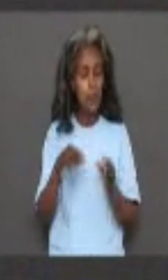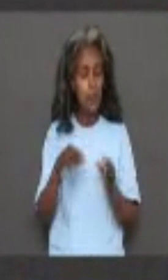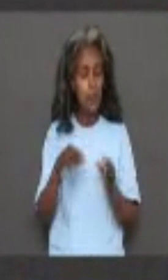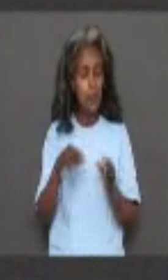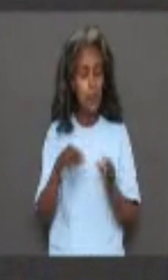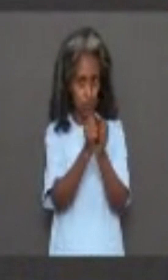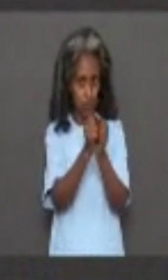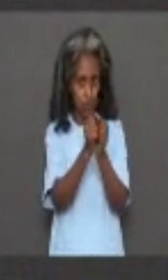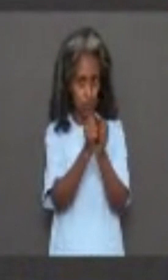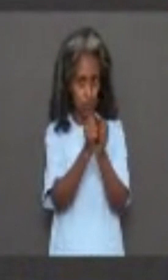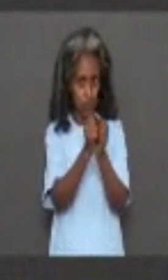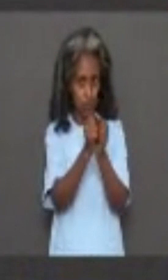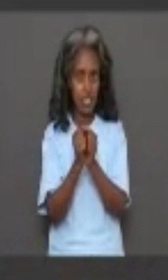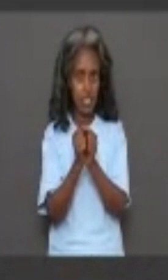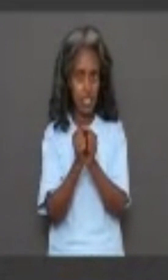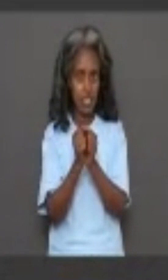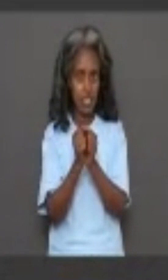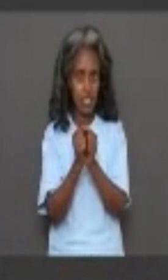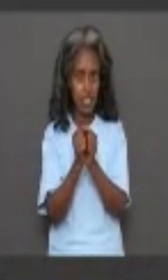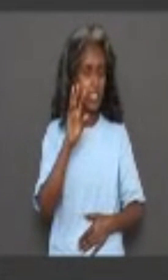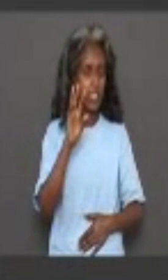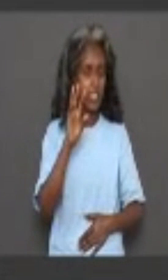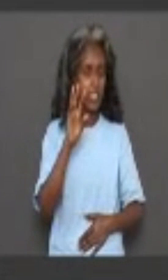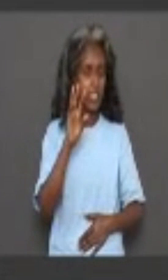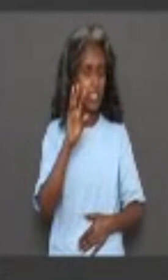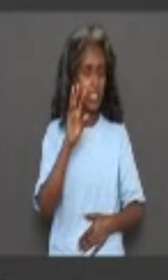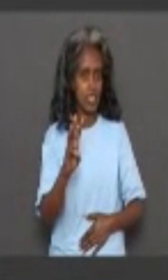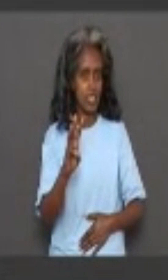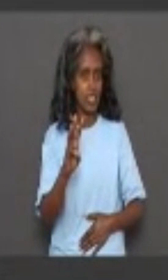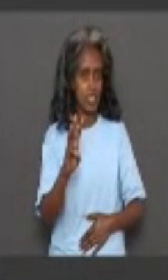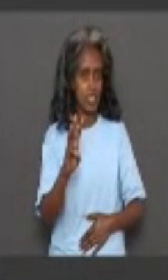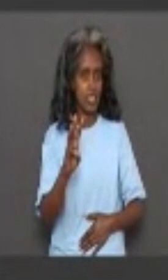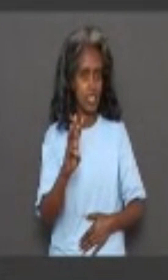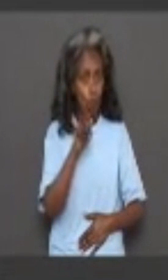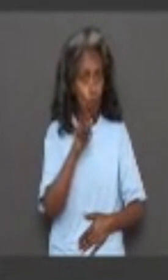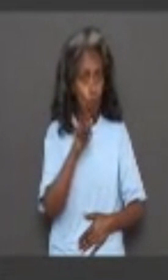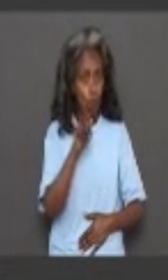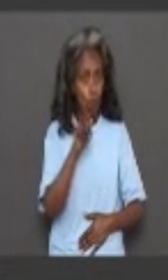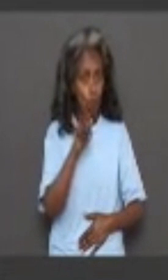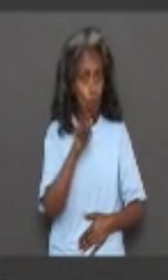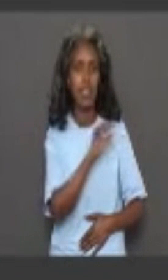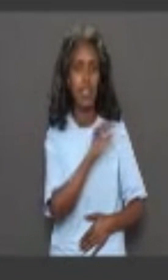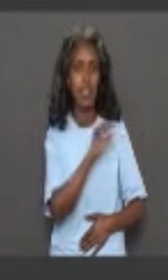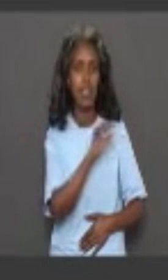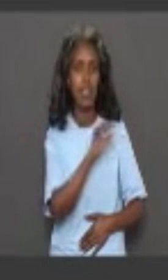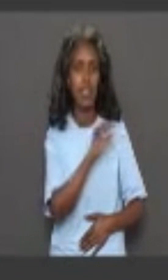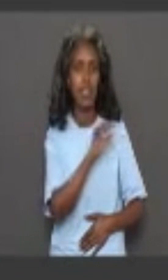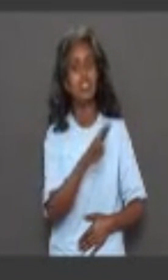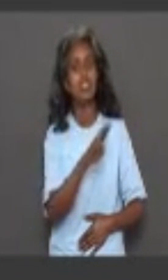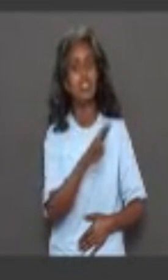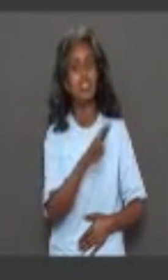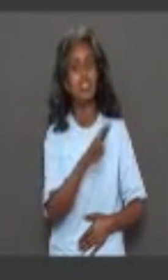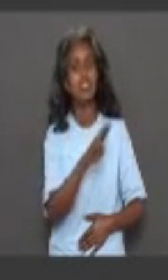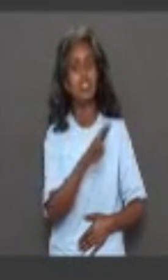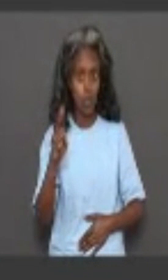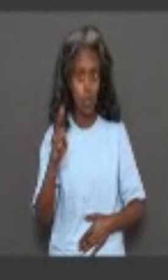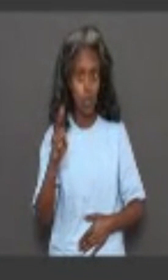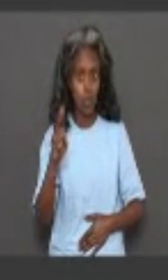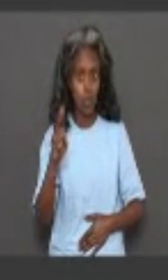added together to get 6 are 1 and the square